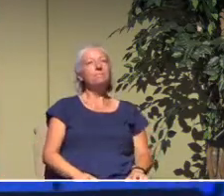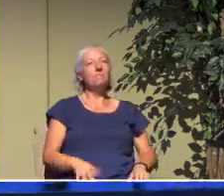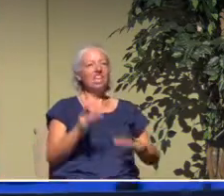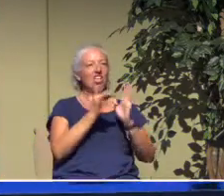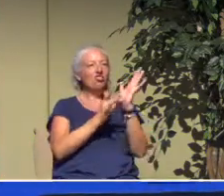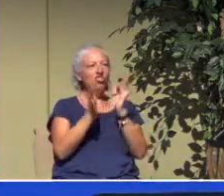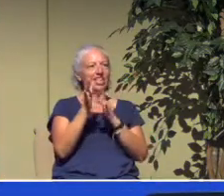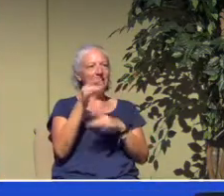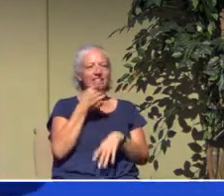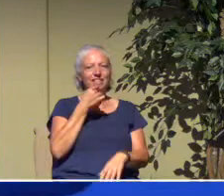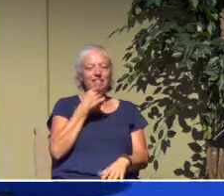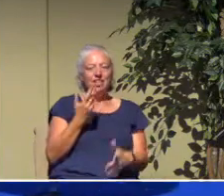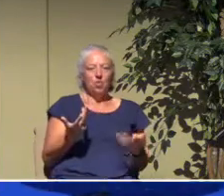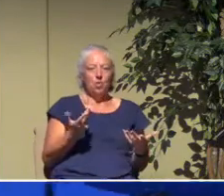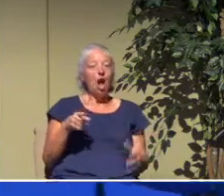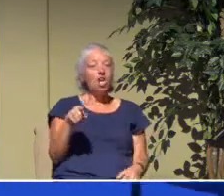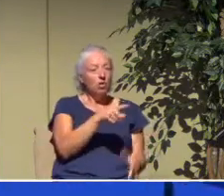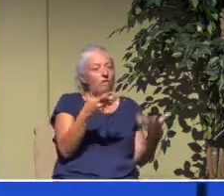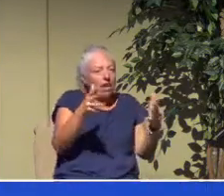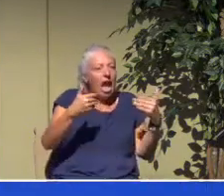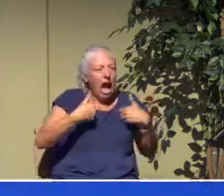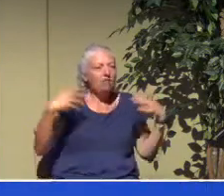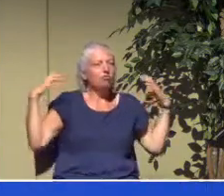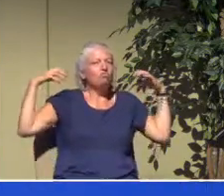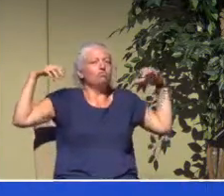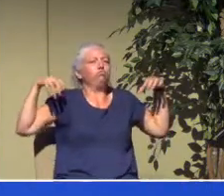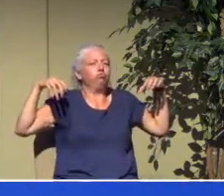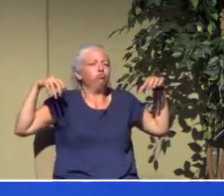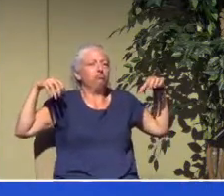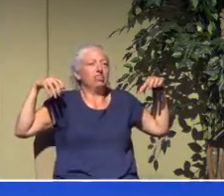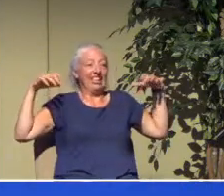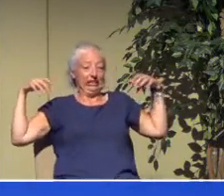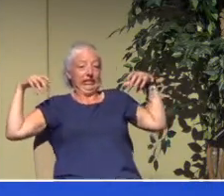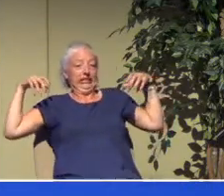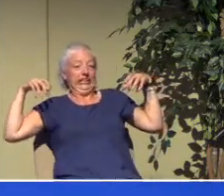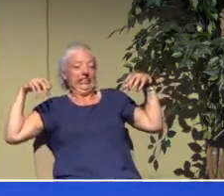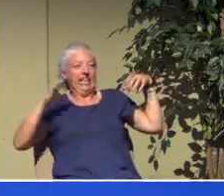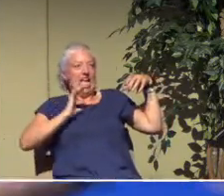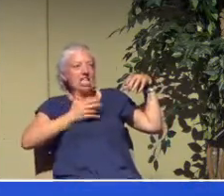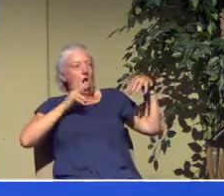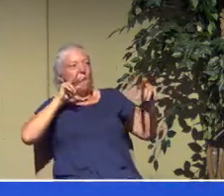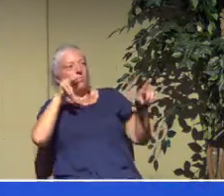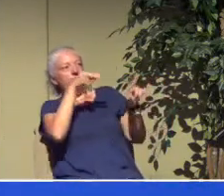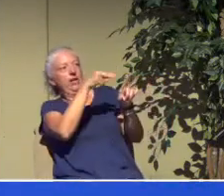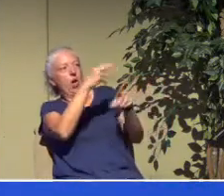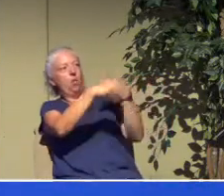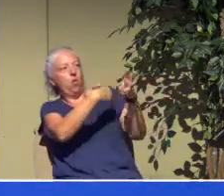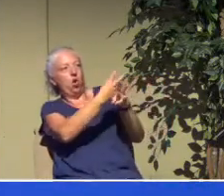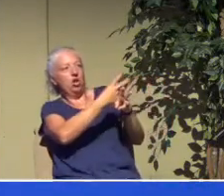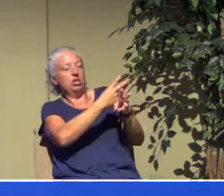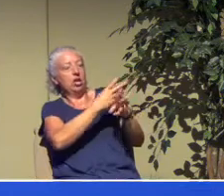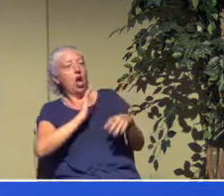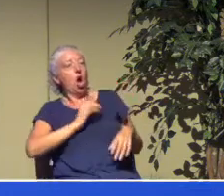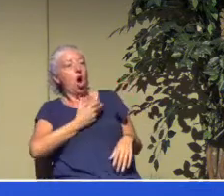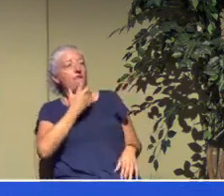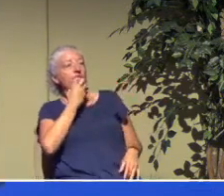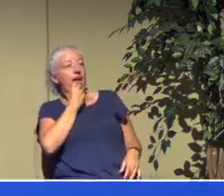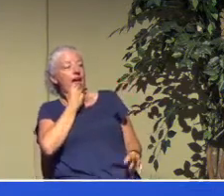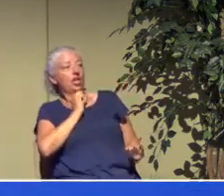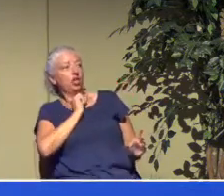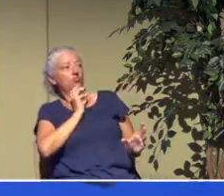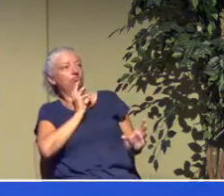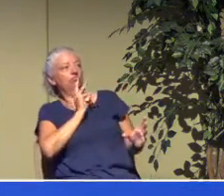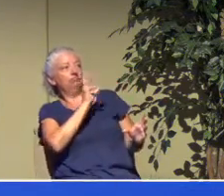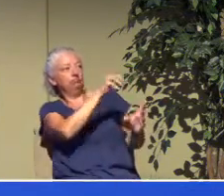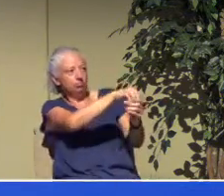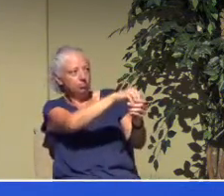Jesus is saying you are wearing a yoke. So a yoke is simply our way of looking at the world, the values we take to it,